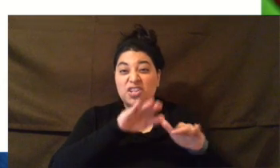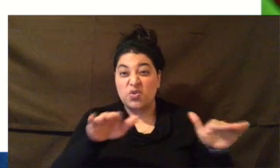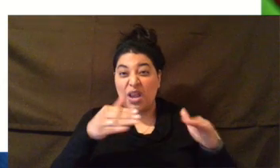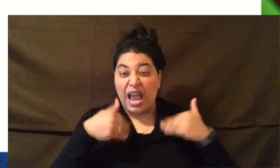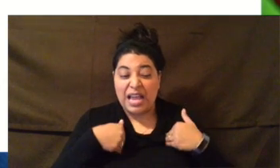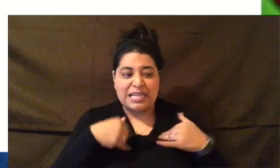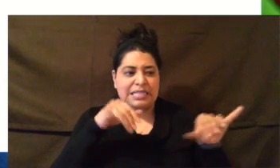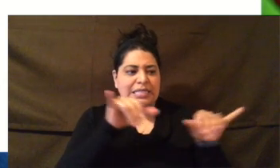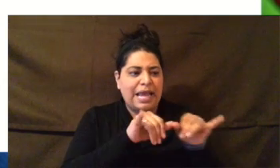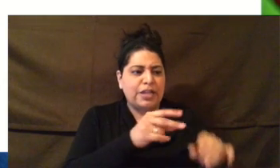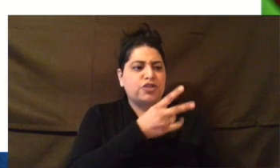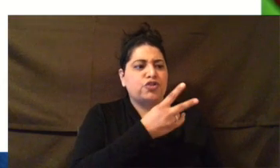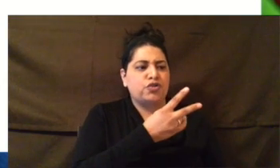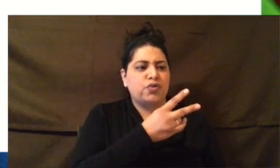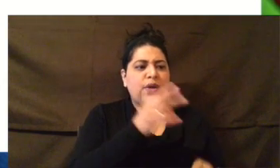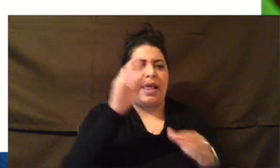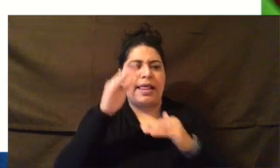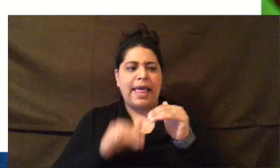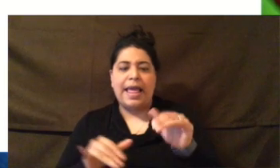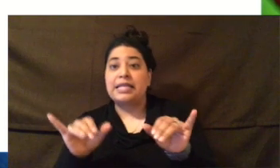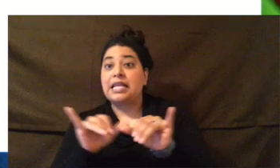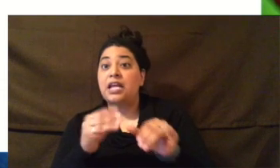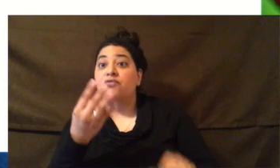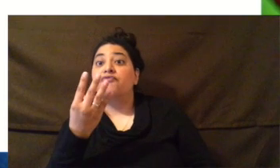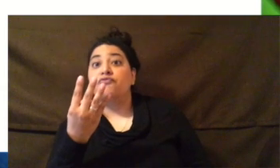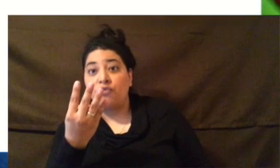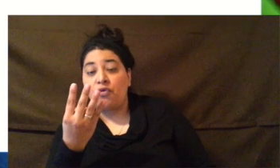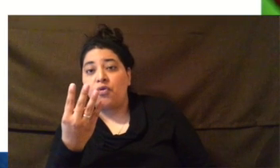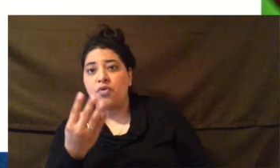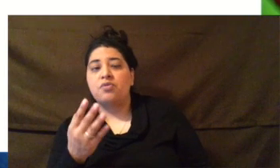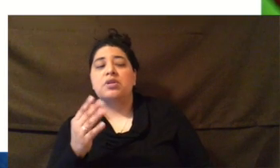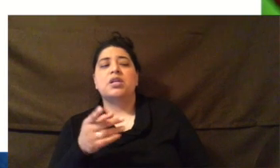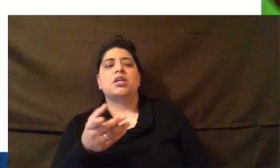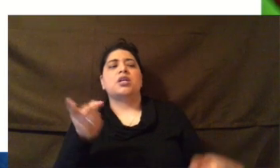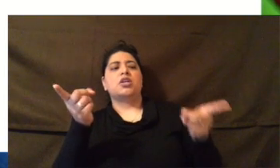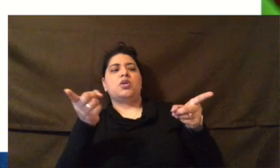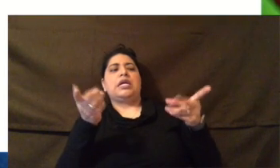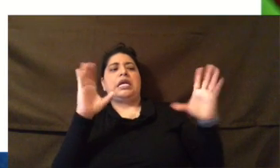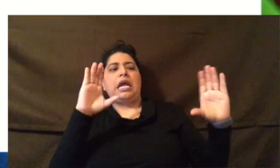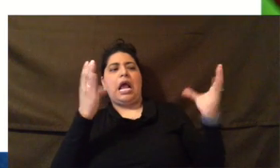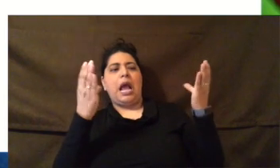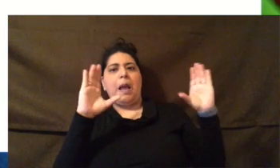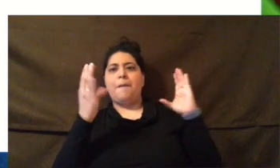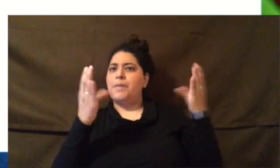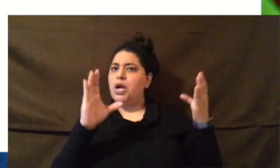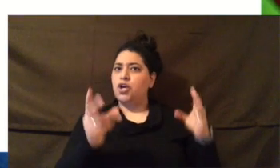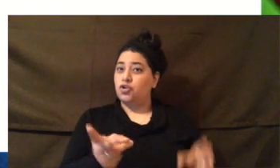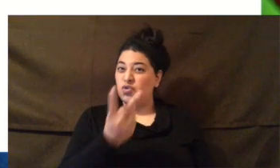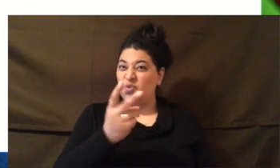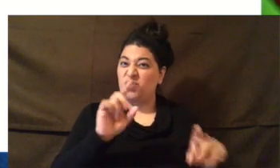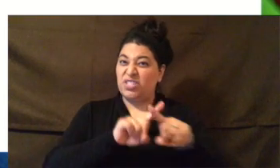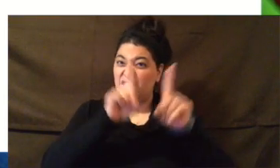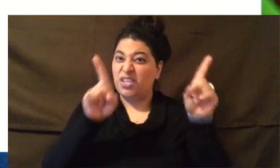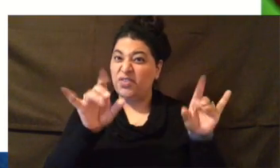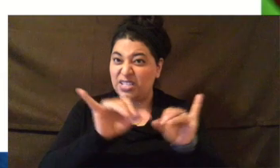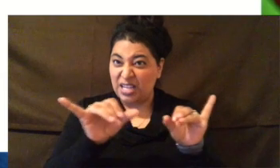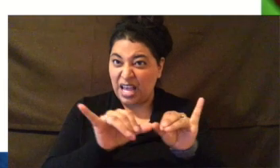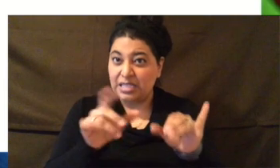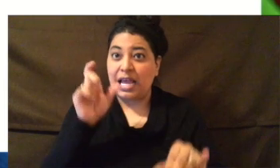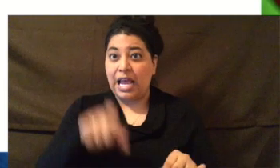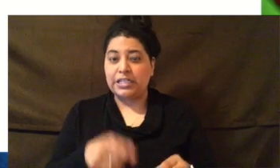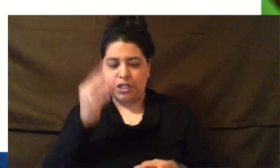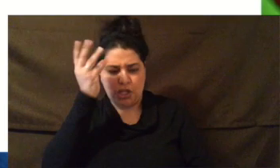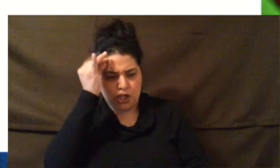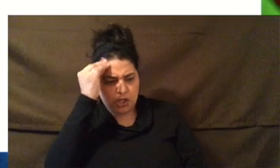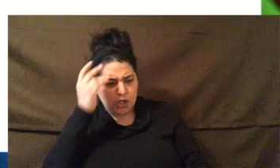shoes than size 4 shoes? So we're doing a little bit of comparing here between 2 different sizes. So we need